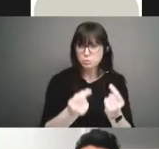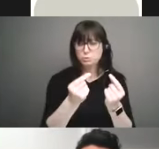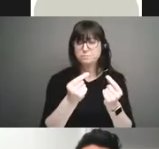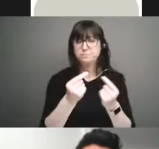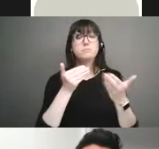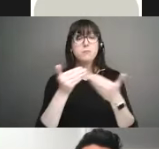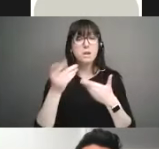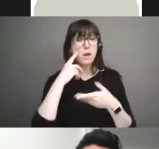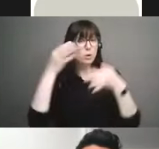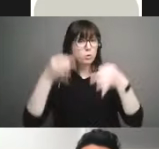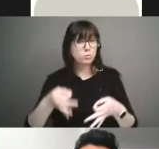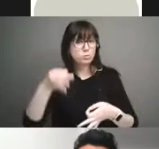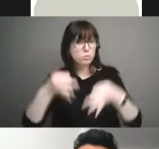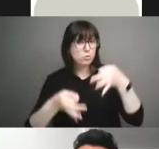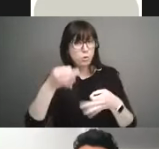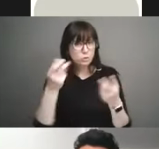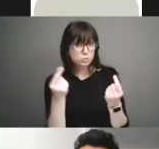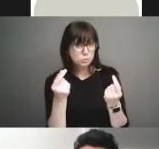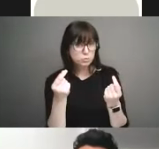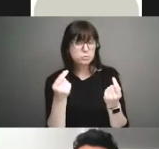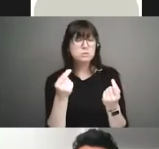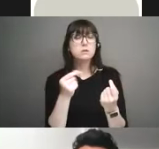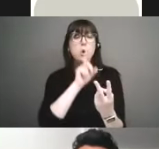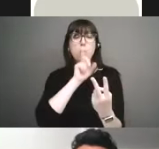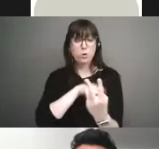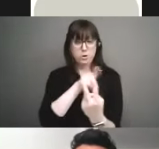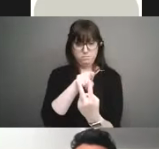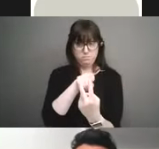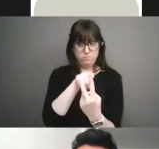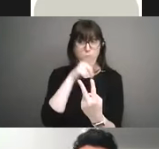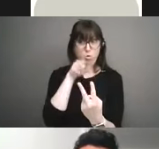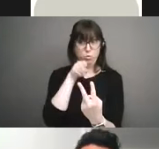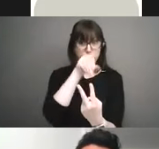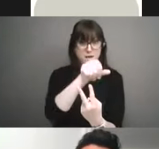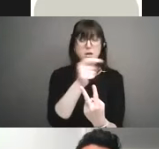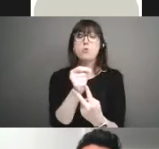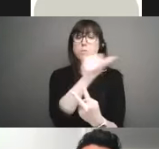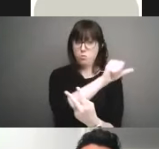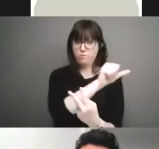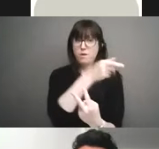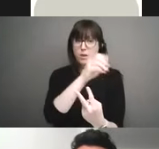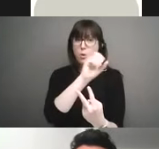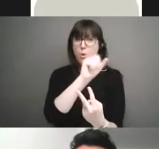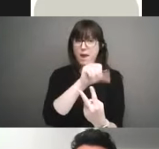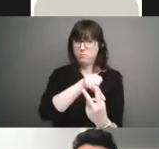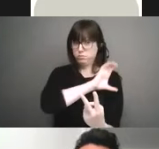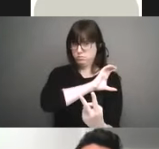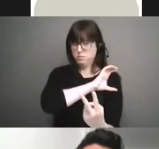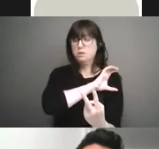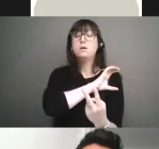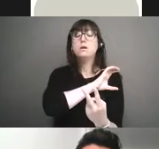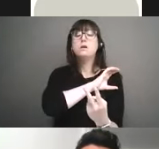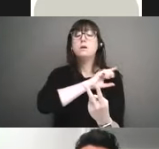this McMaster case not only ordered that the son be removed as the power of attorney and that he account for all